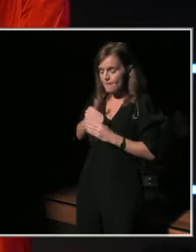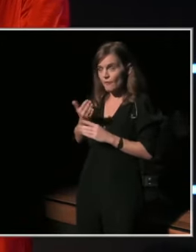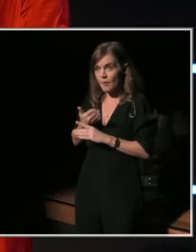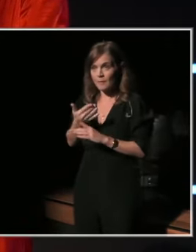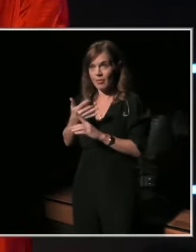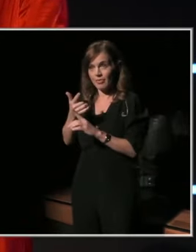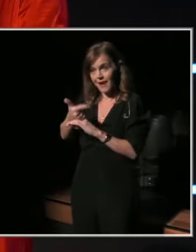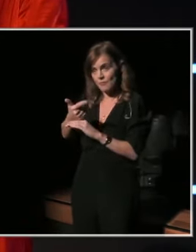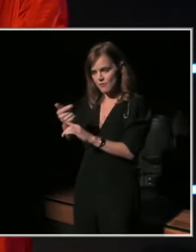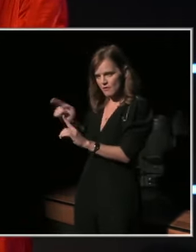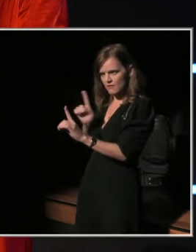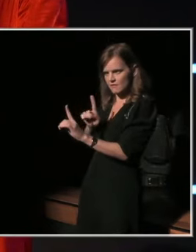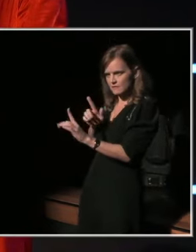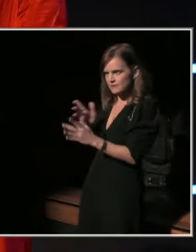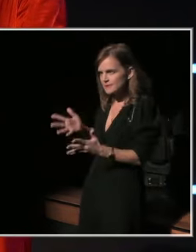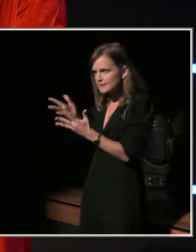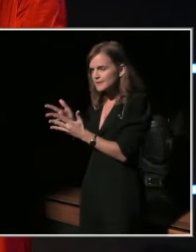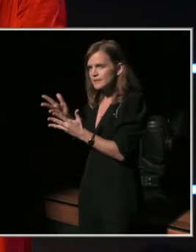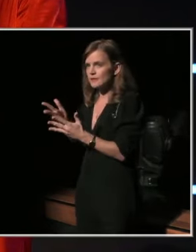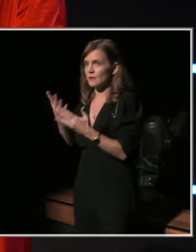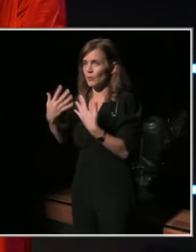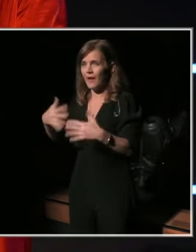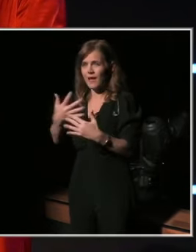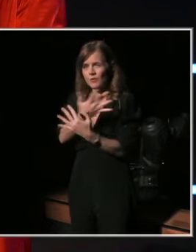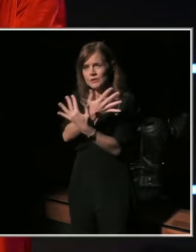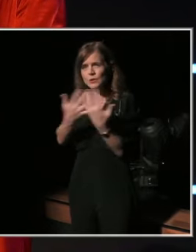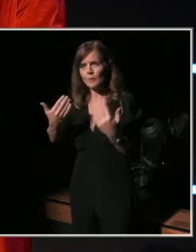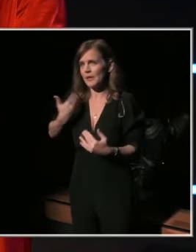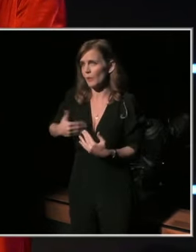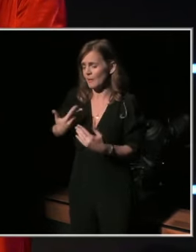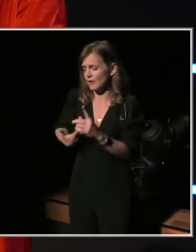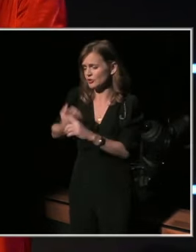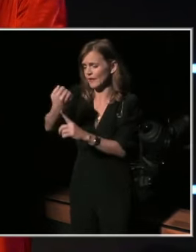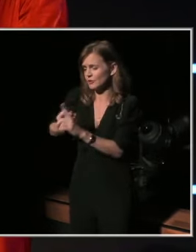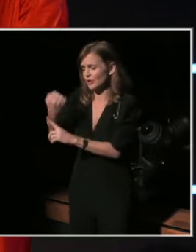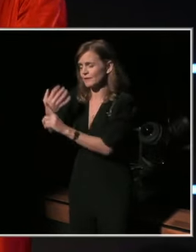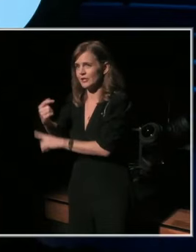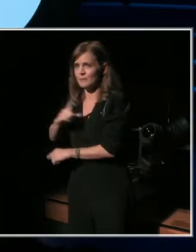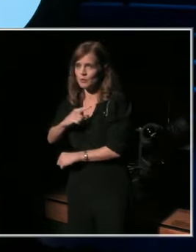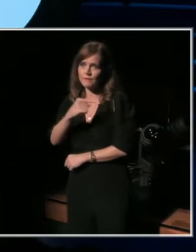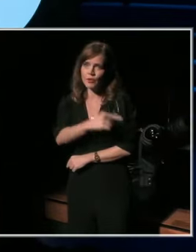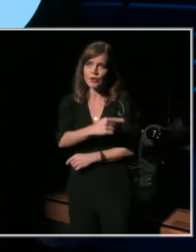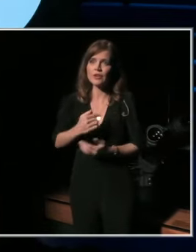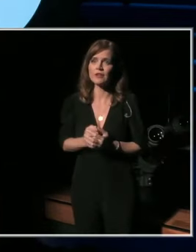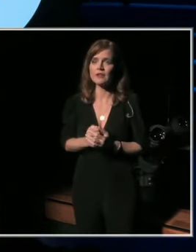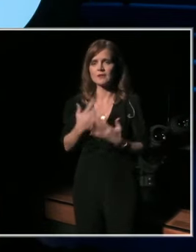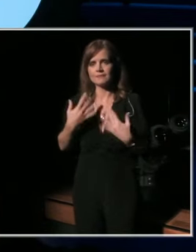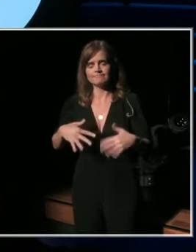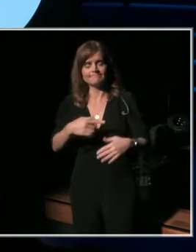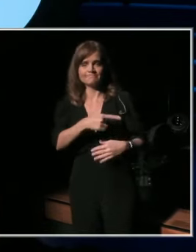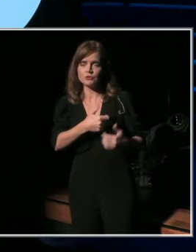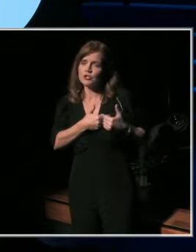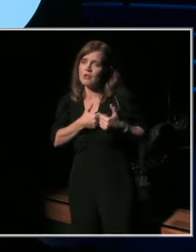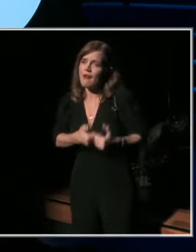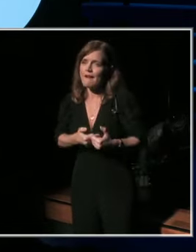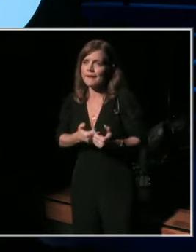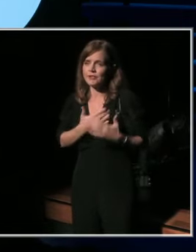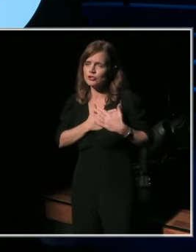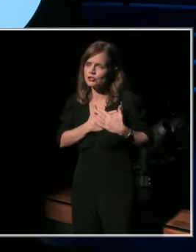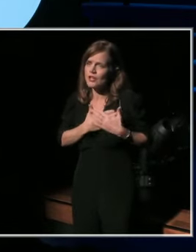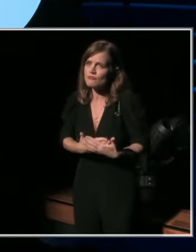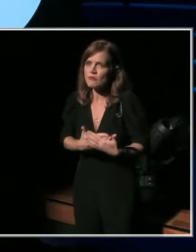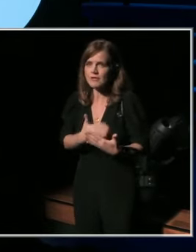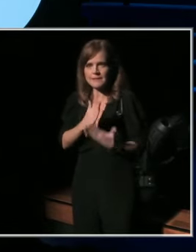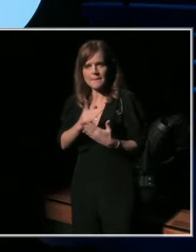women has resulted in a remarkable amount of achievement over the past 5 years. It is testament to her kind and generous nature, but